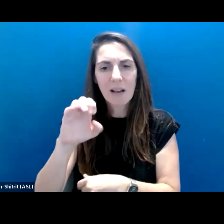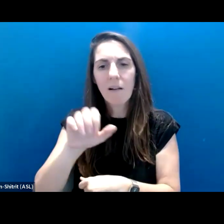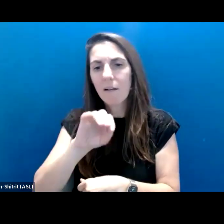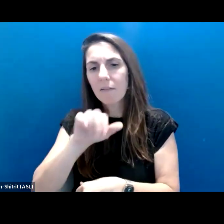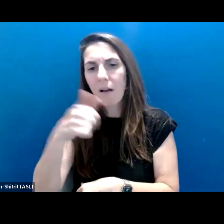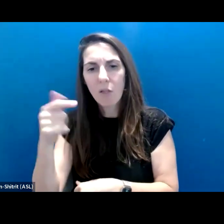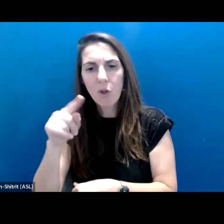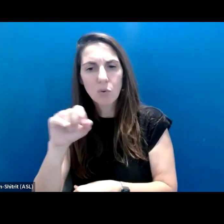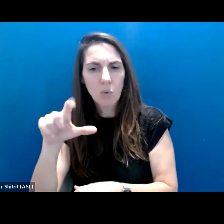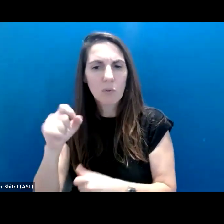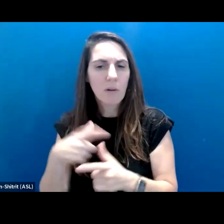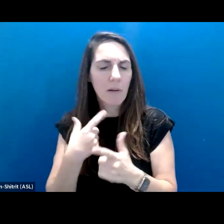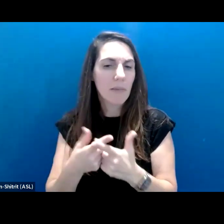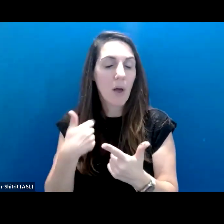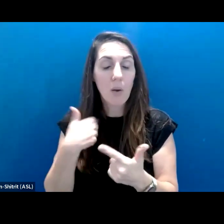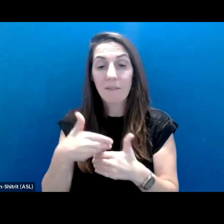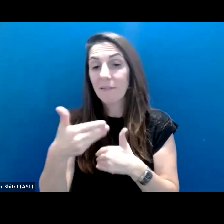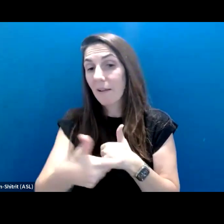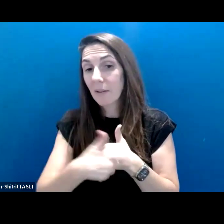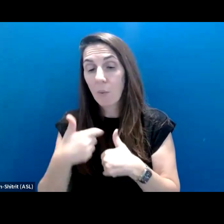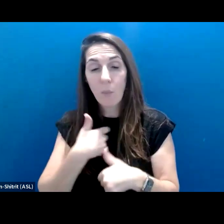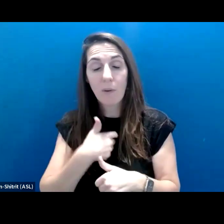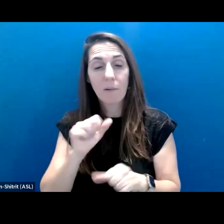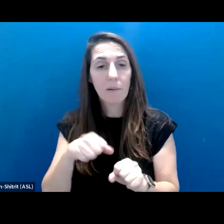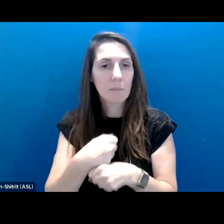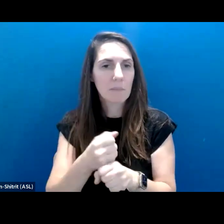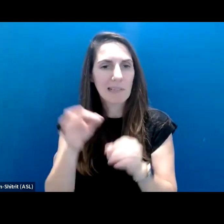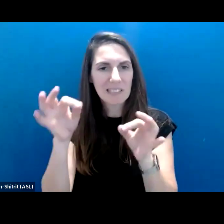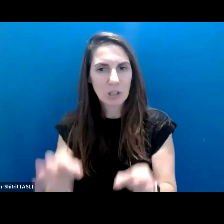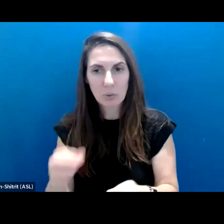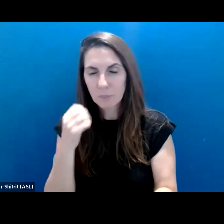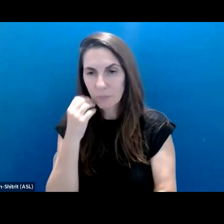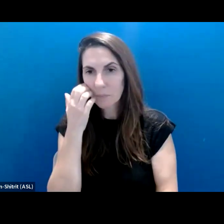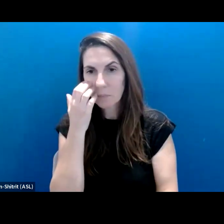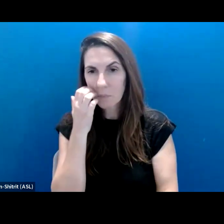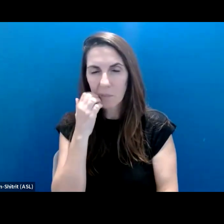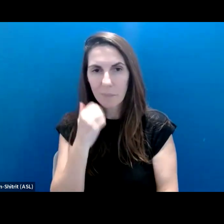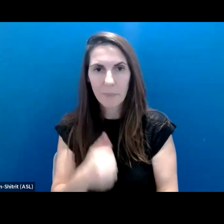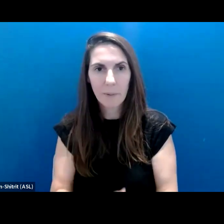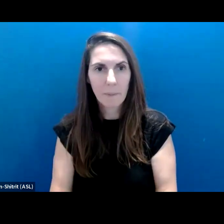information so we can make a decision next time. So with that,